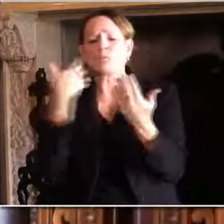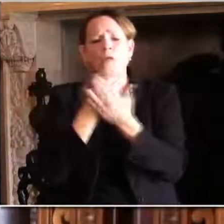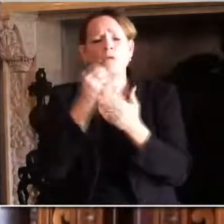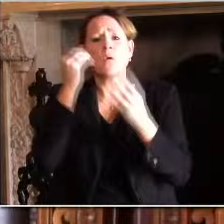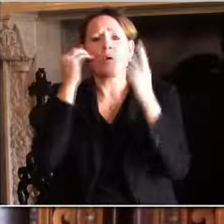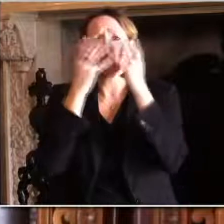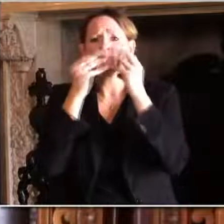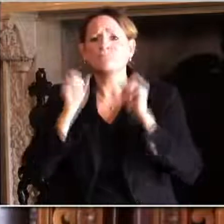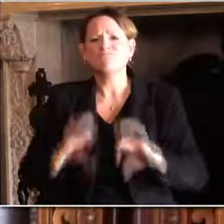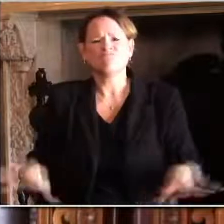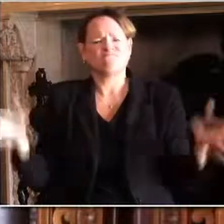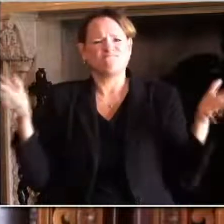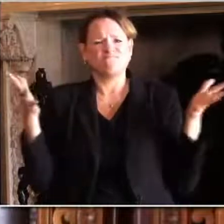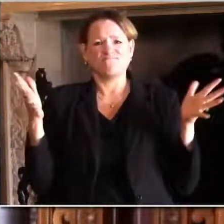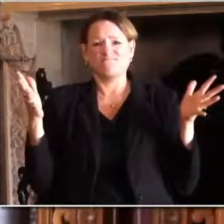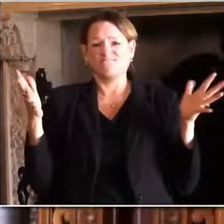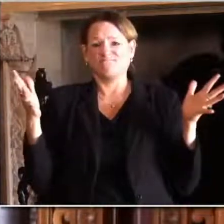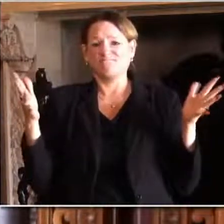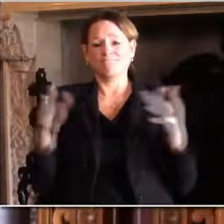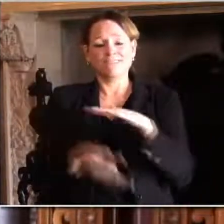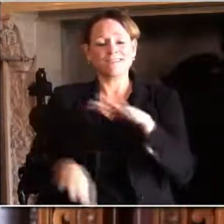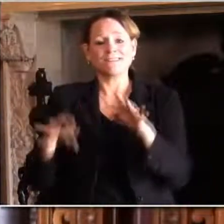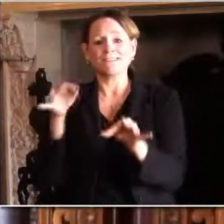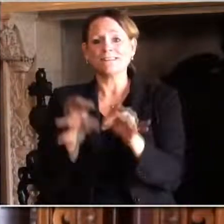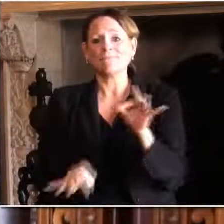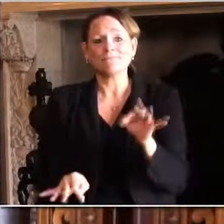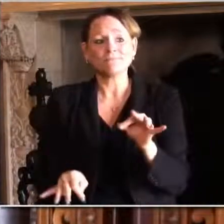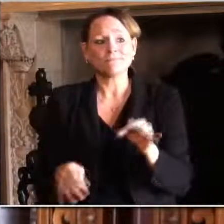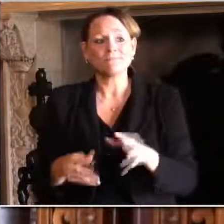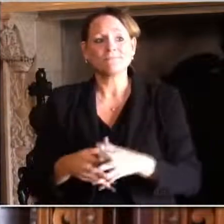in public, indoors or in enclosed spaces, it does